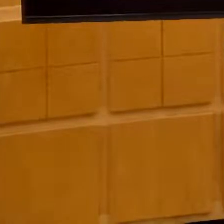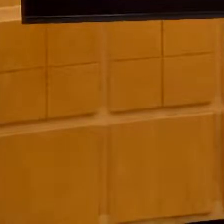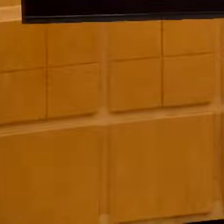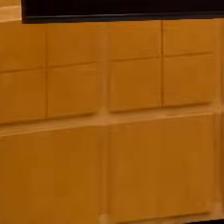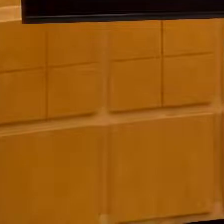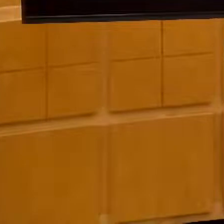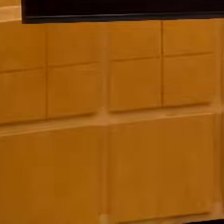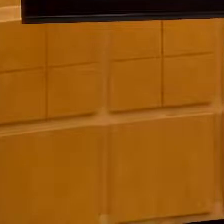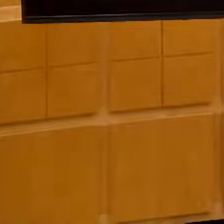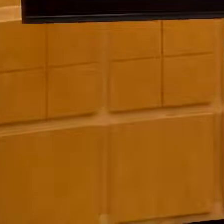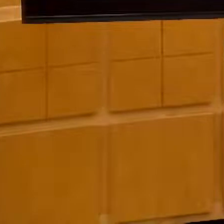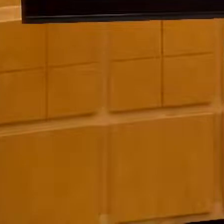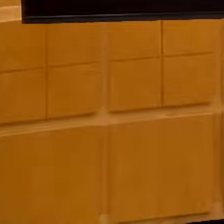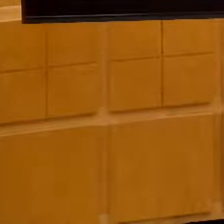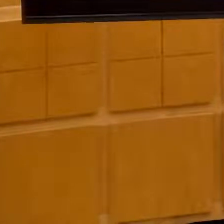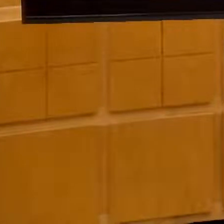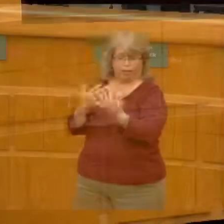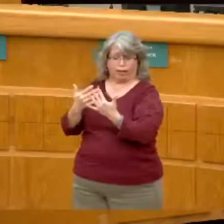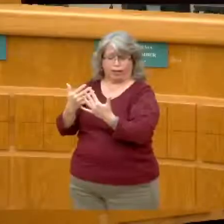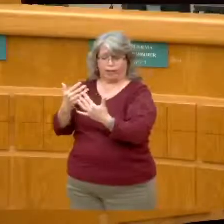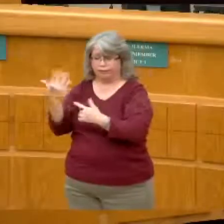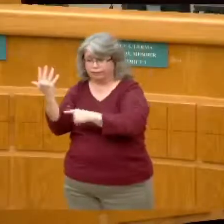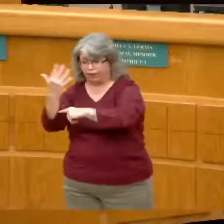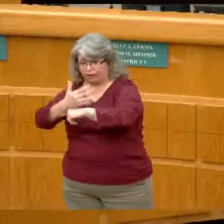5 days and then you can test yourself.